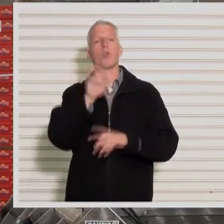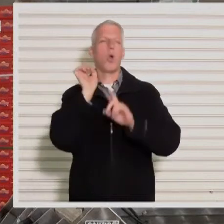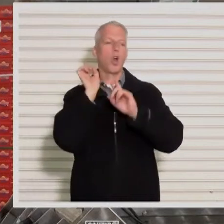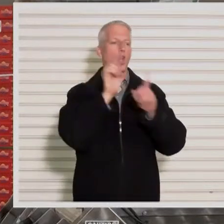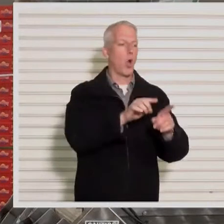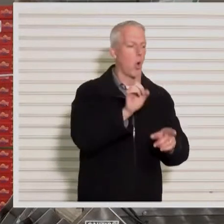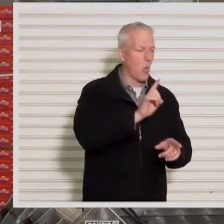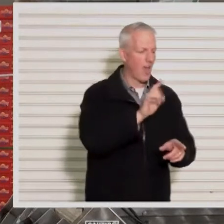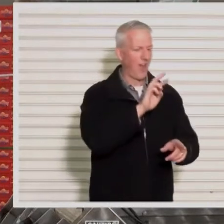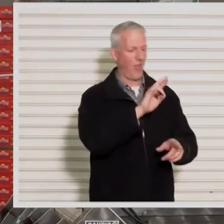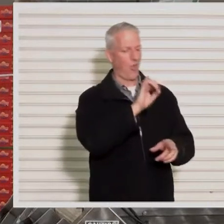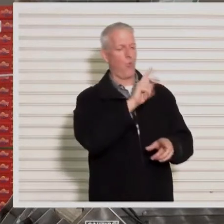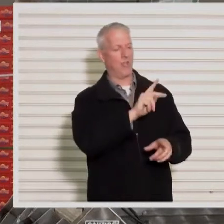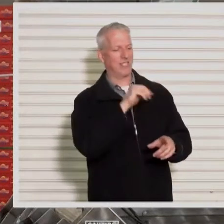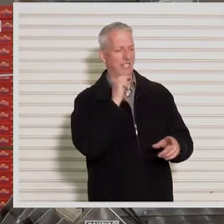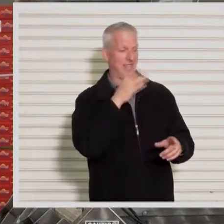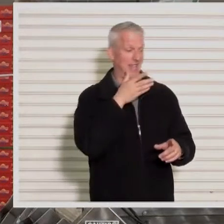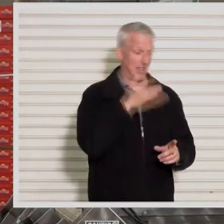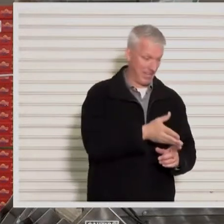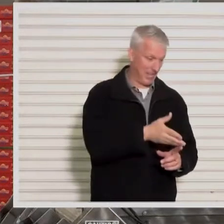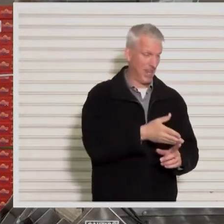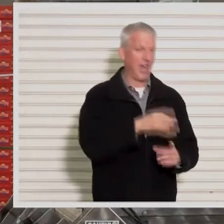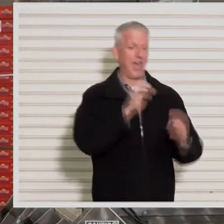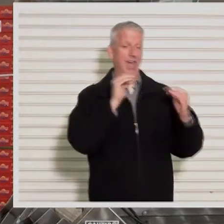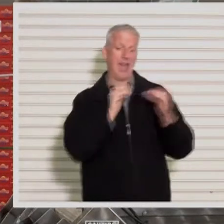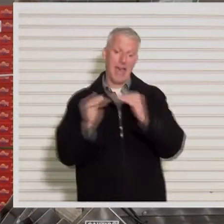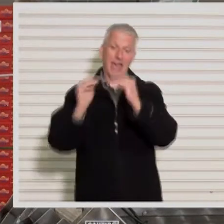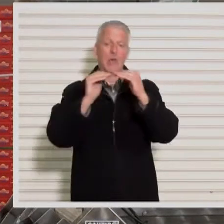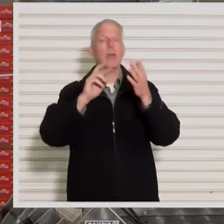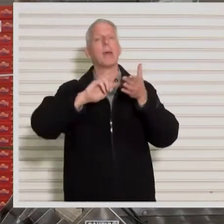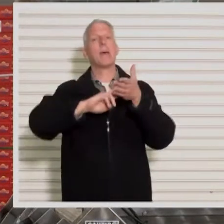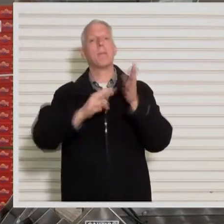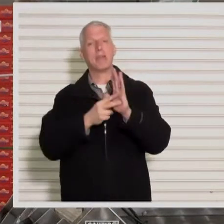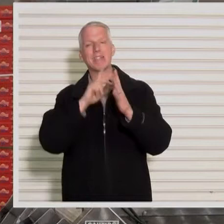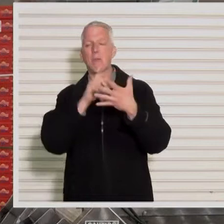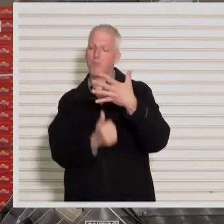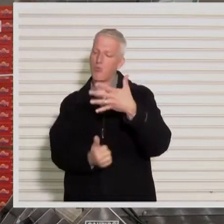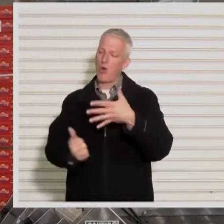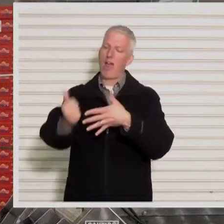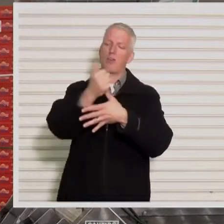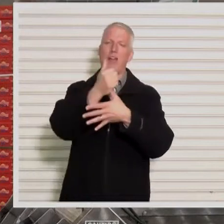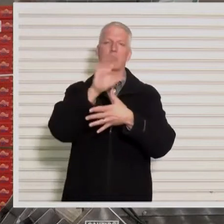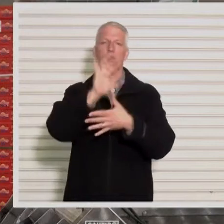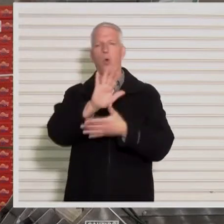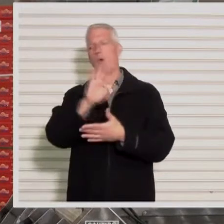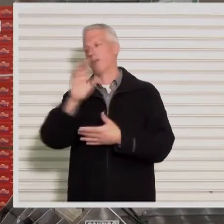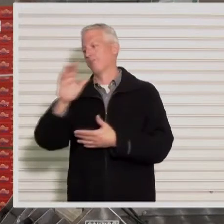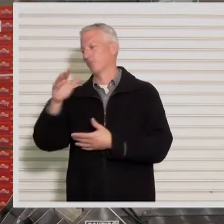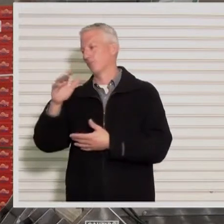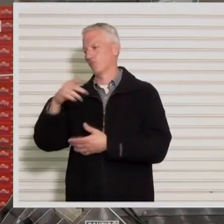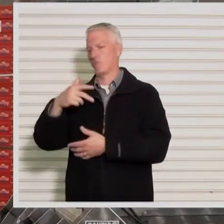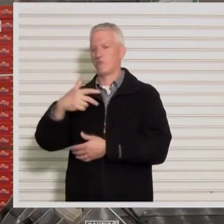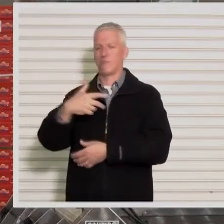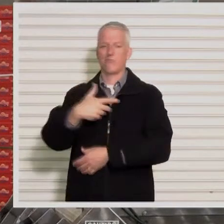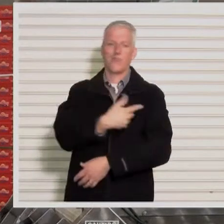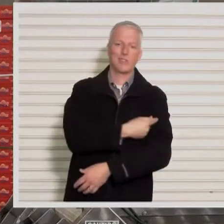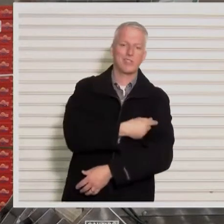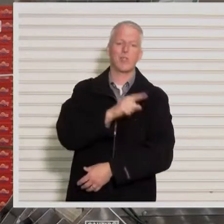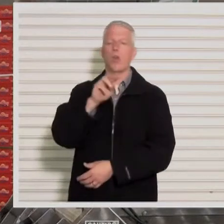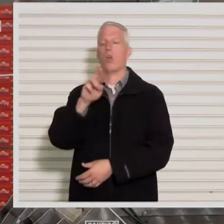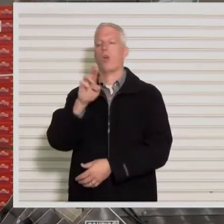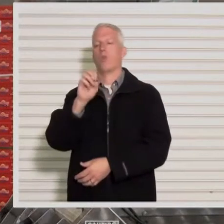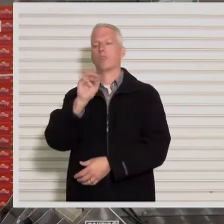is at. Equity means to prioritize the resources where the highest